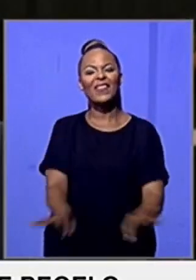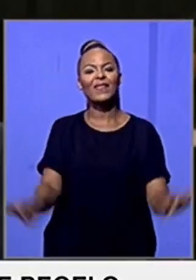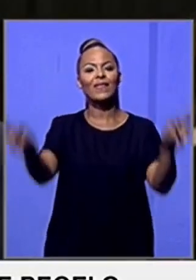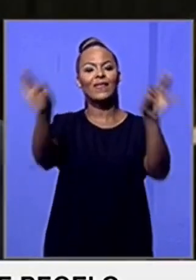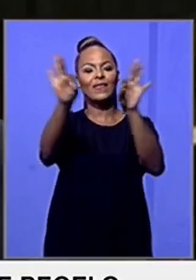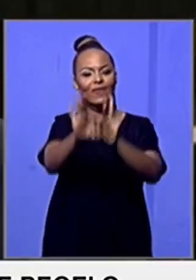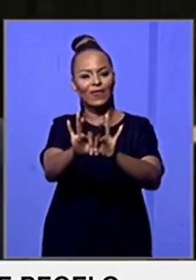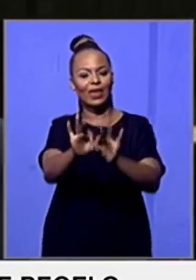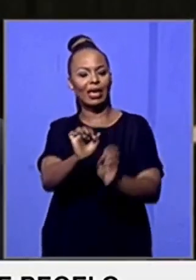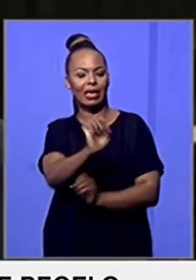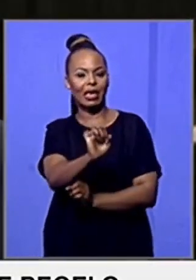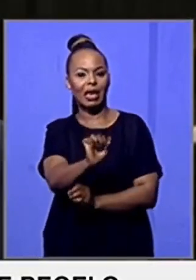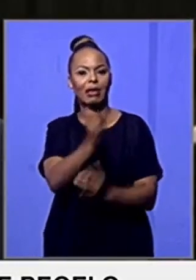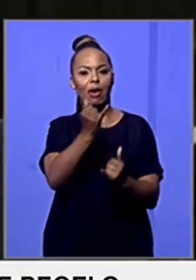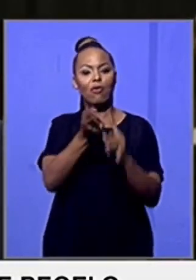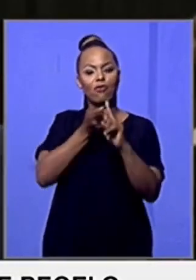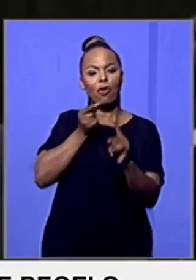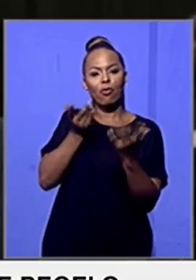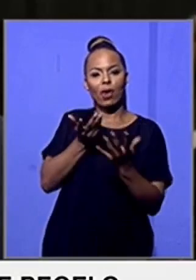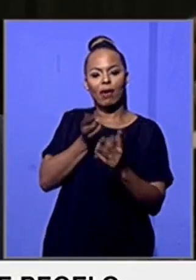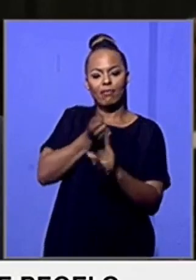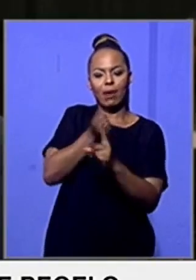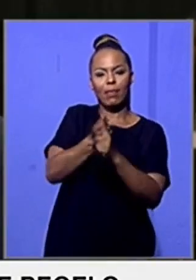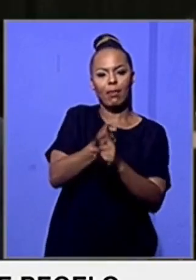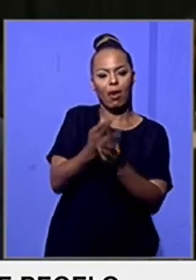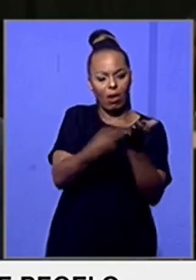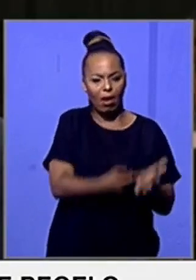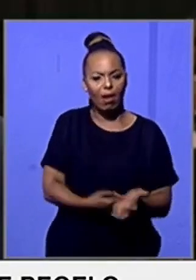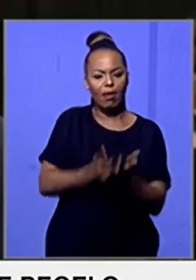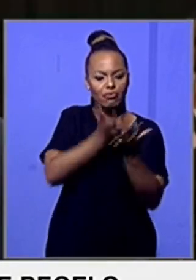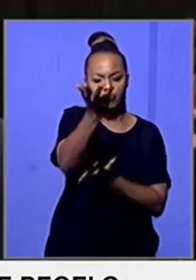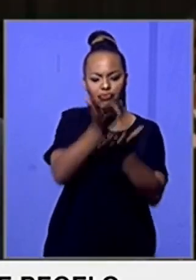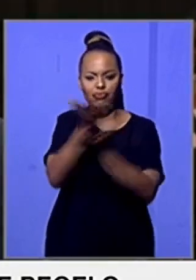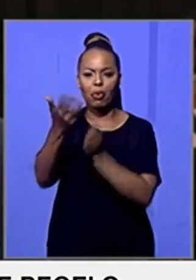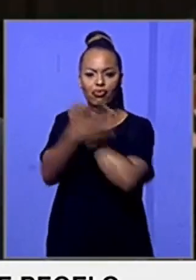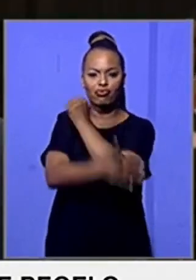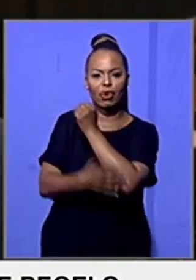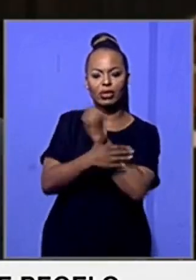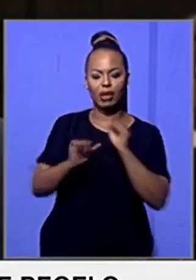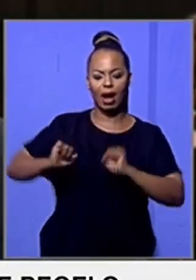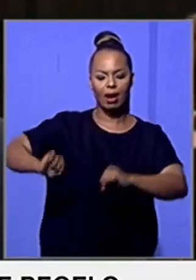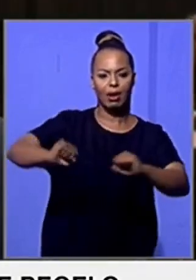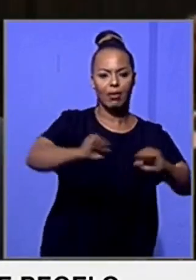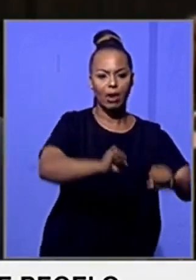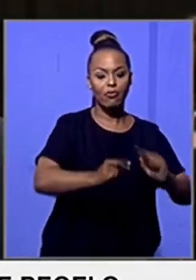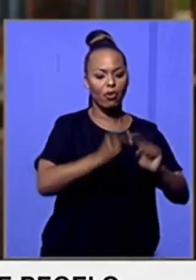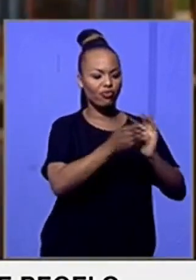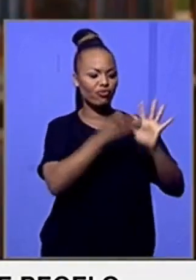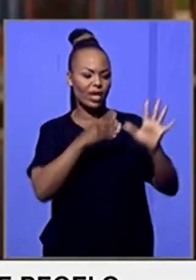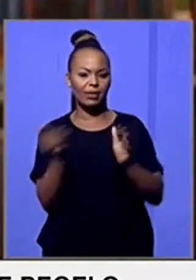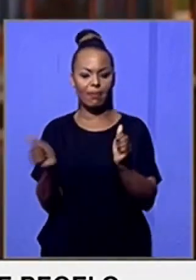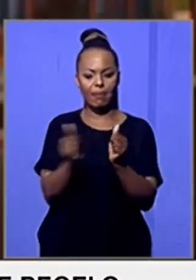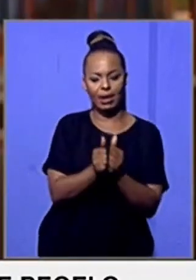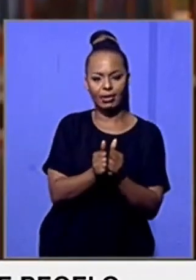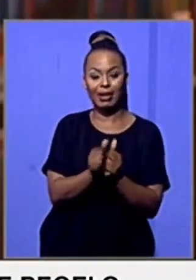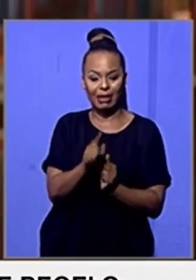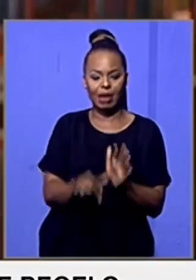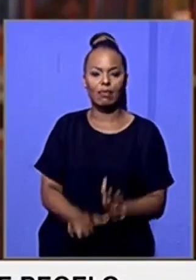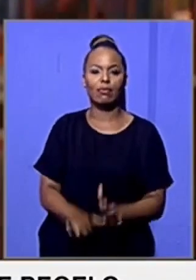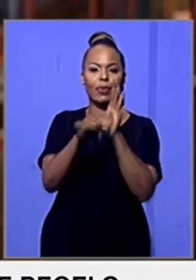is emanating from the bilateral and the multilateral agreements that are coming out from this BRICS partnership. I'm sure with